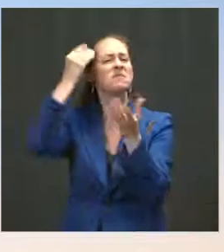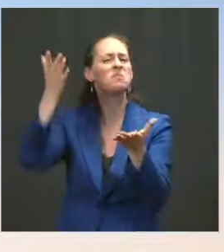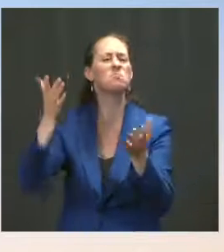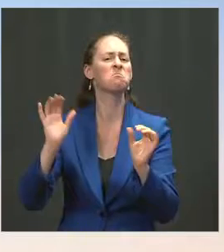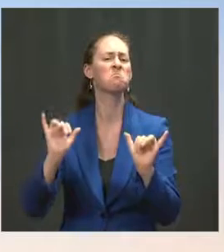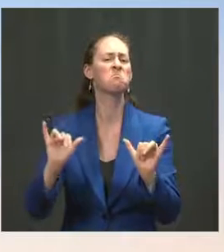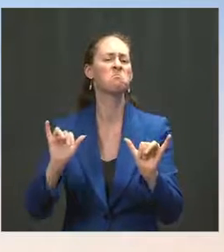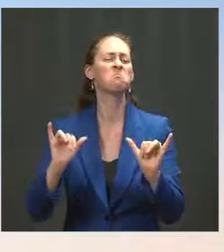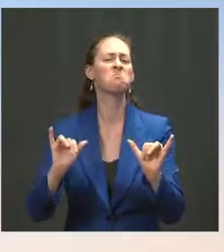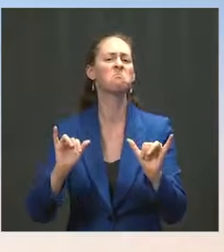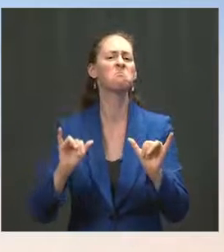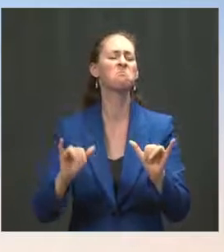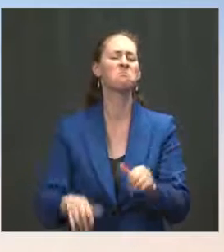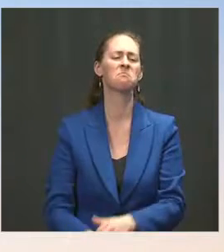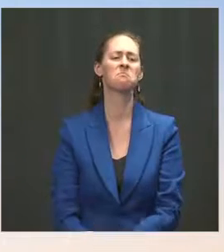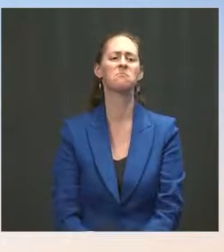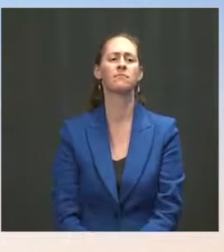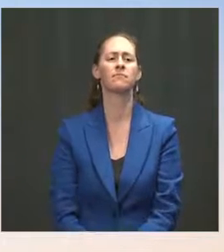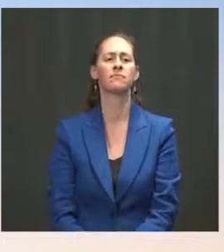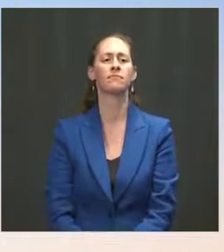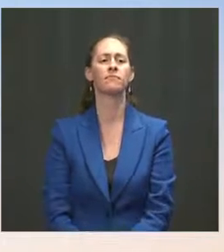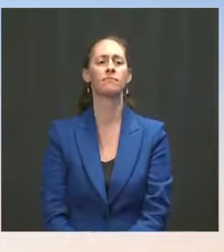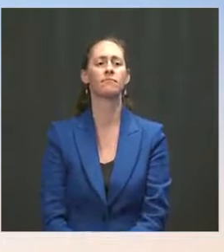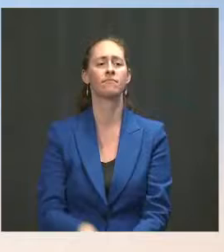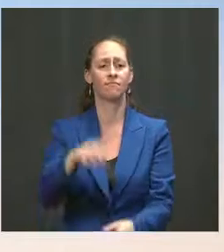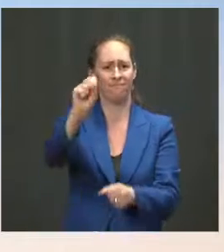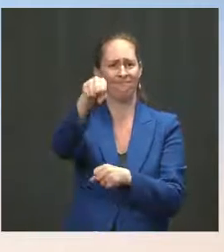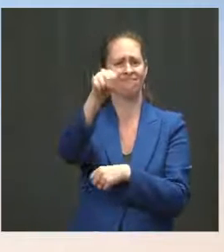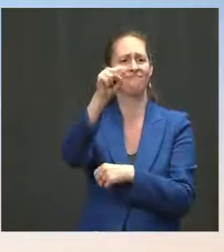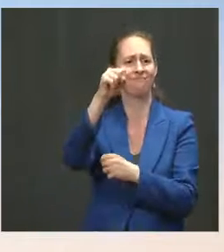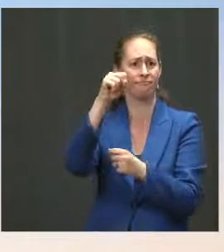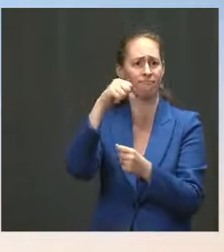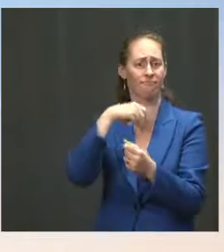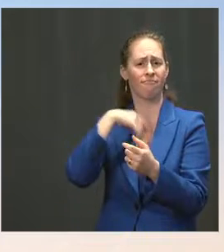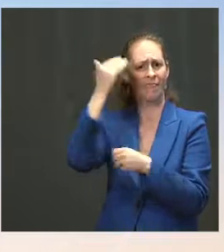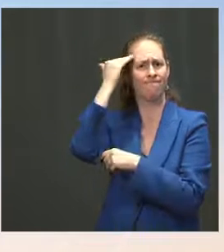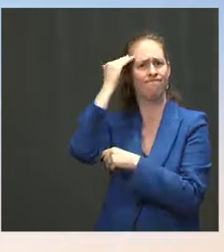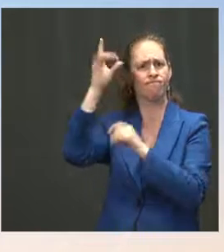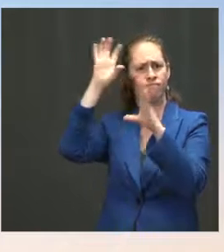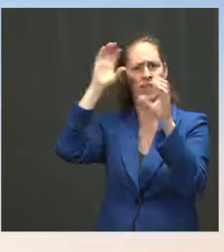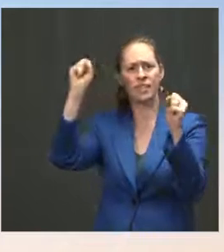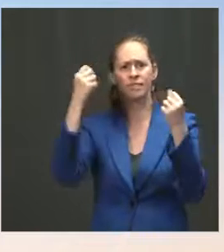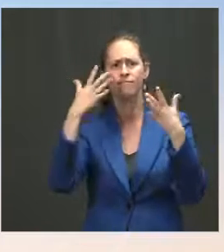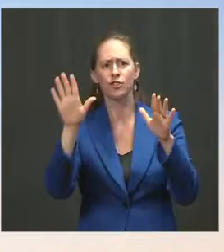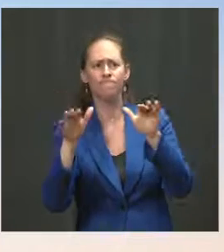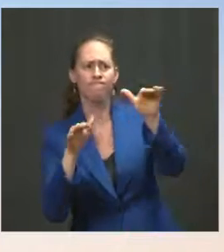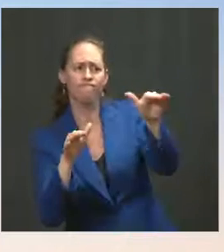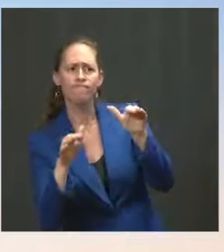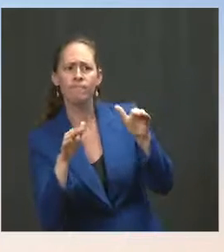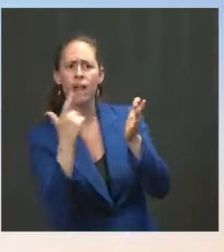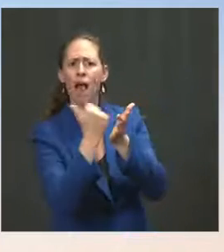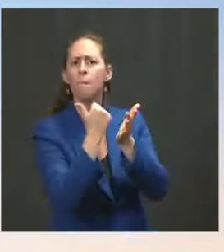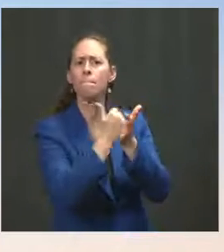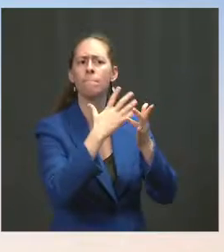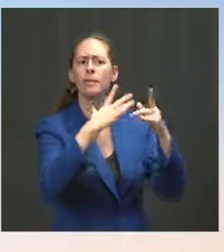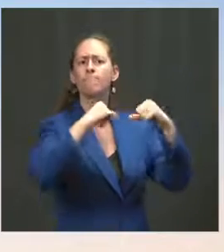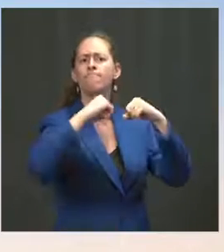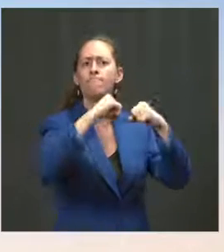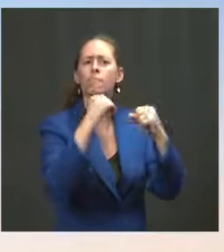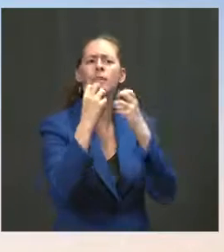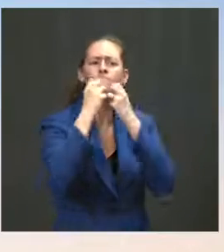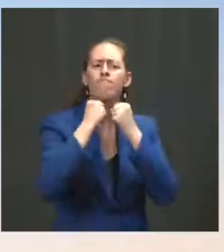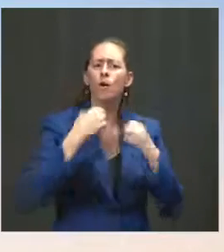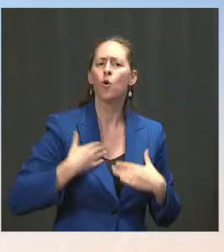will note that the president still made an extensive request for assistance, security assistance, humanitarian assistance, different